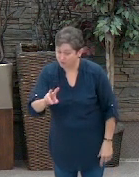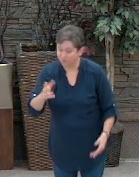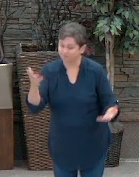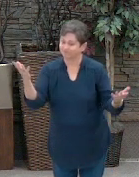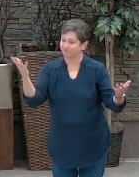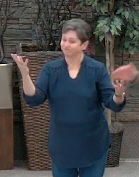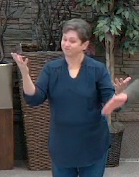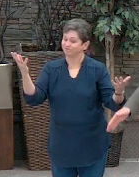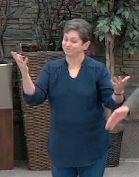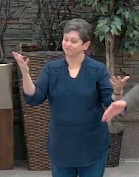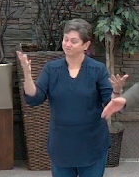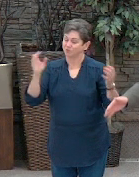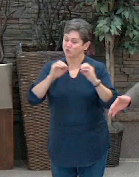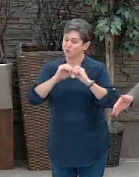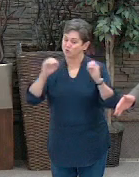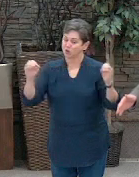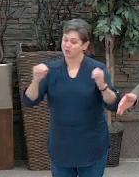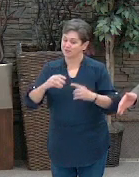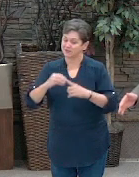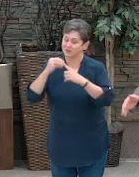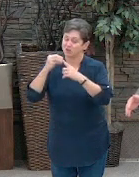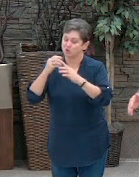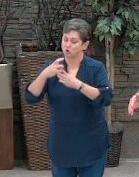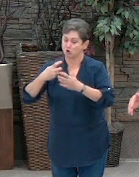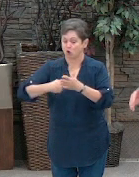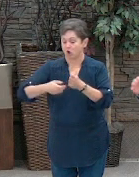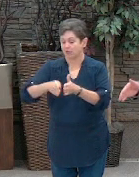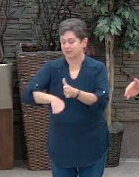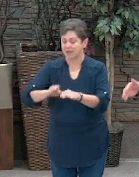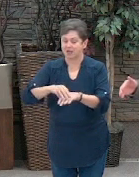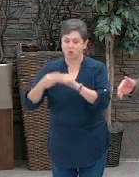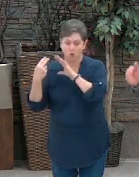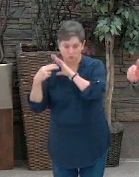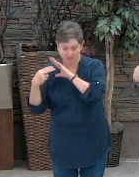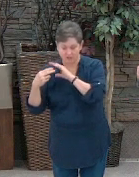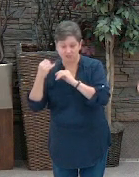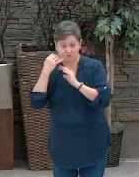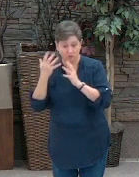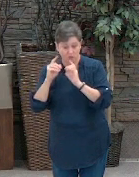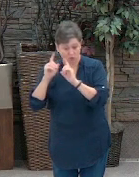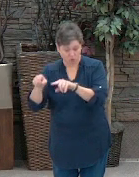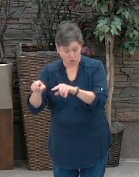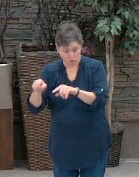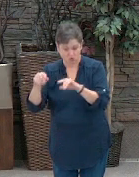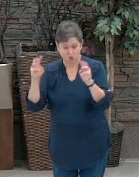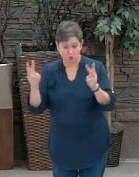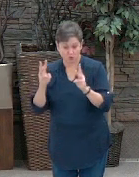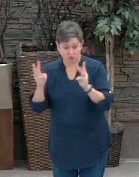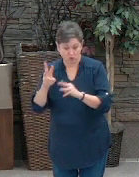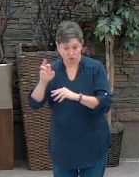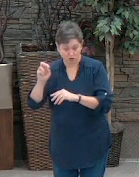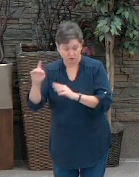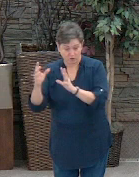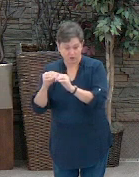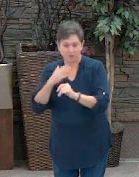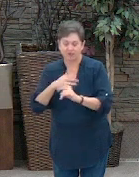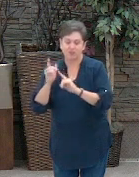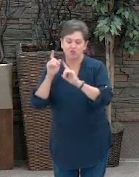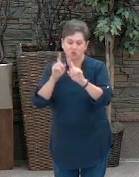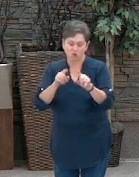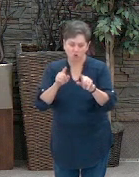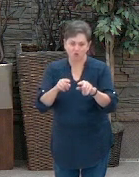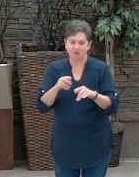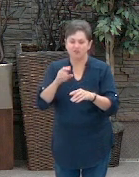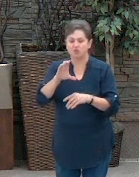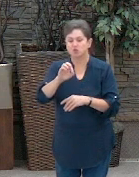have lost the special deal at the motels. So if you're planning on going to Cody for the Winter Rendezvous, please just go to